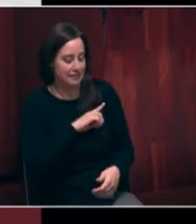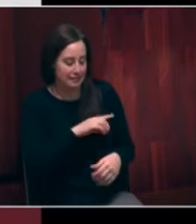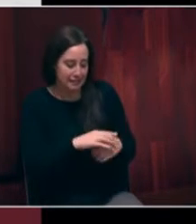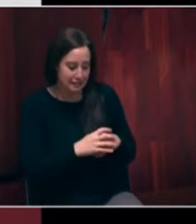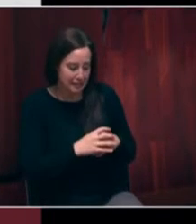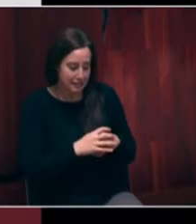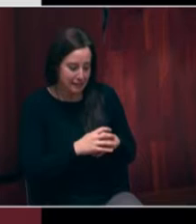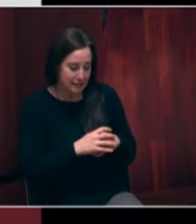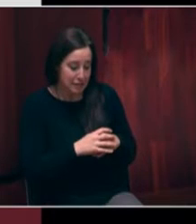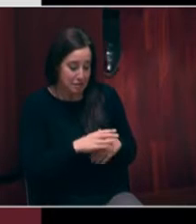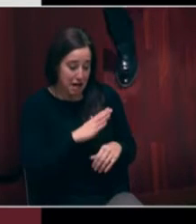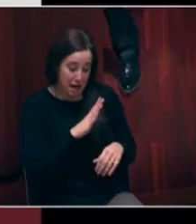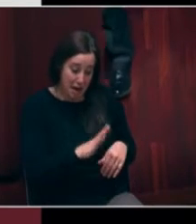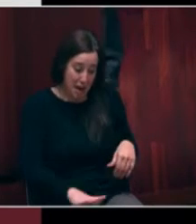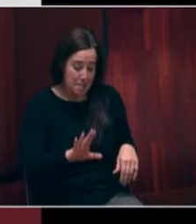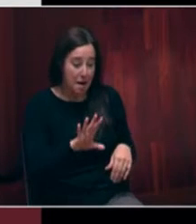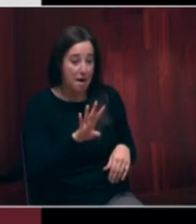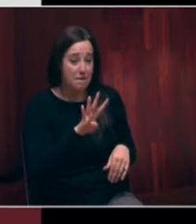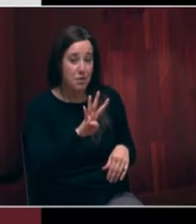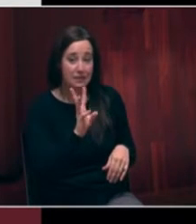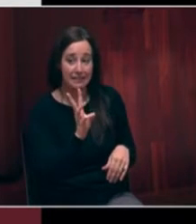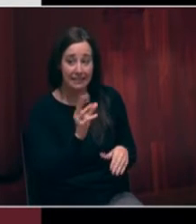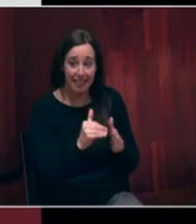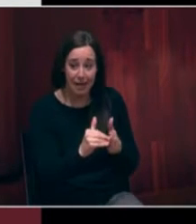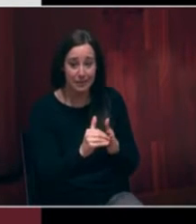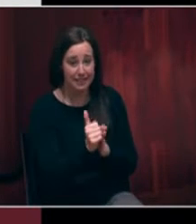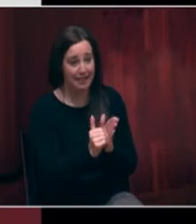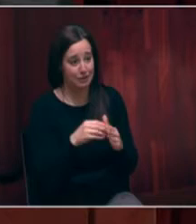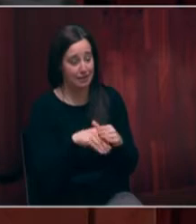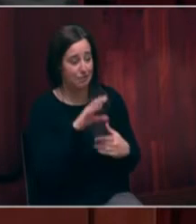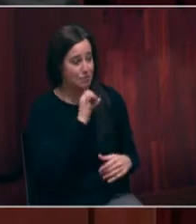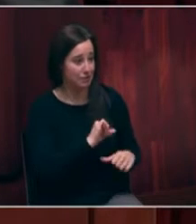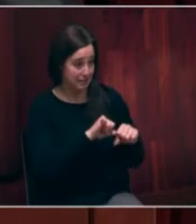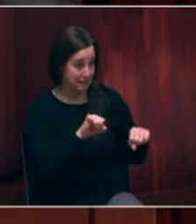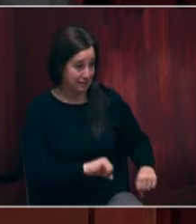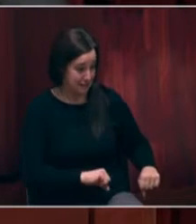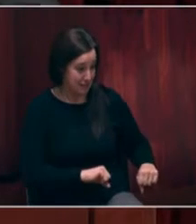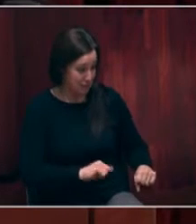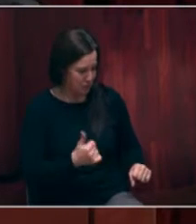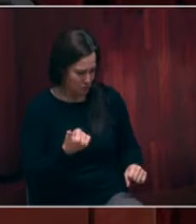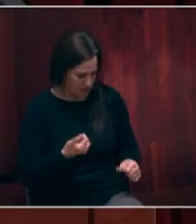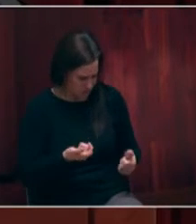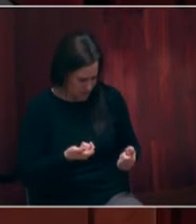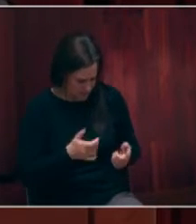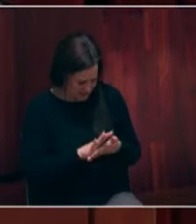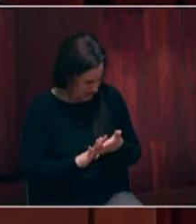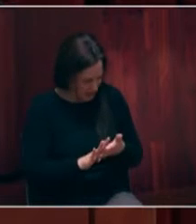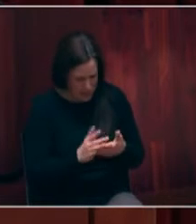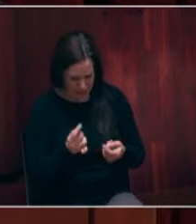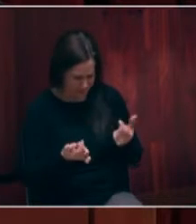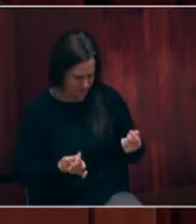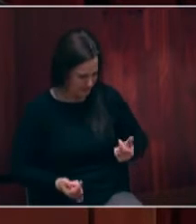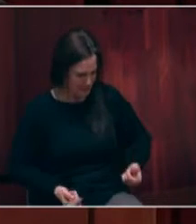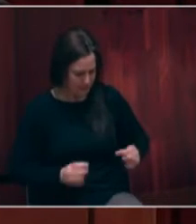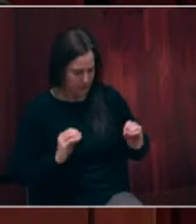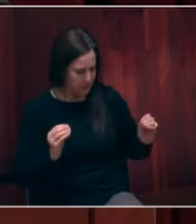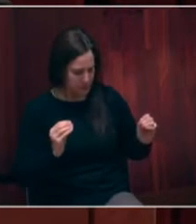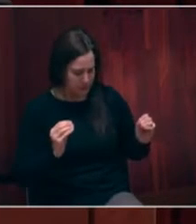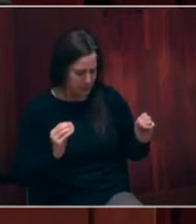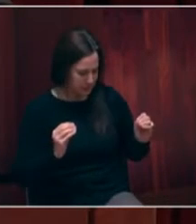roughly 46,000 accounts in the old system. After we went through and tried to get rid of the stuff that didn't have any valuable learning